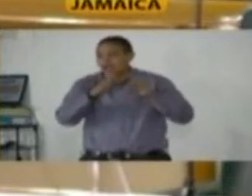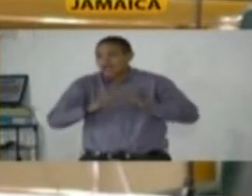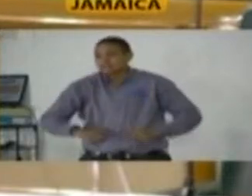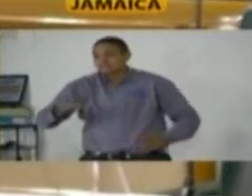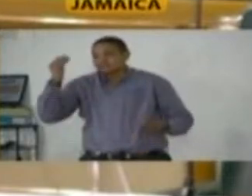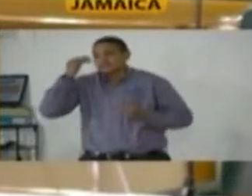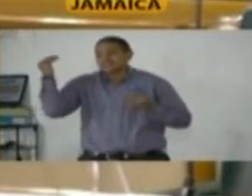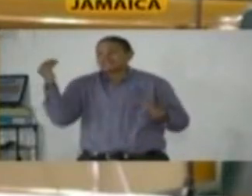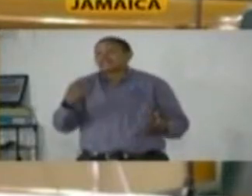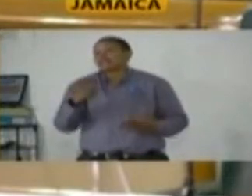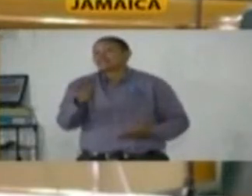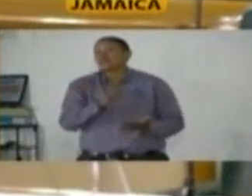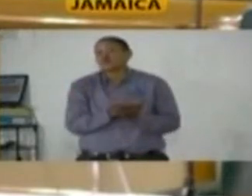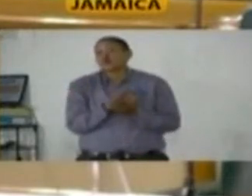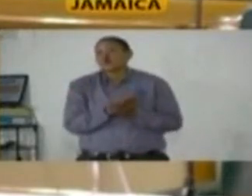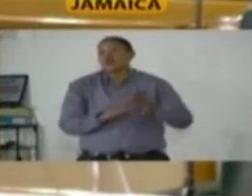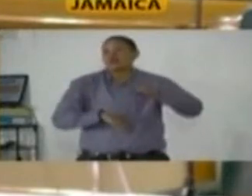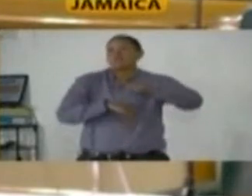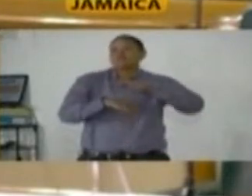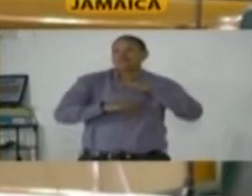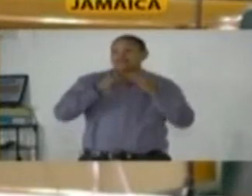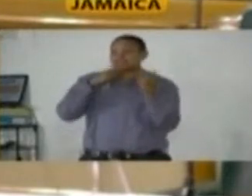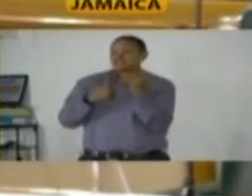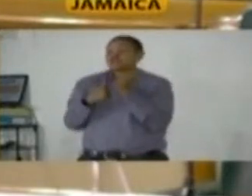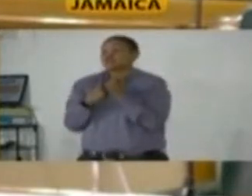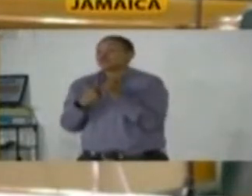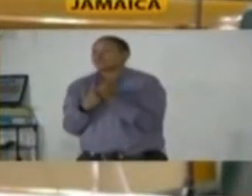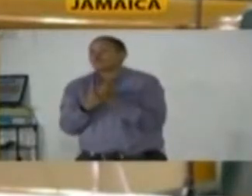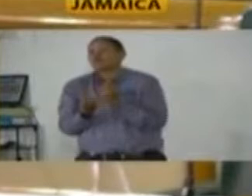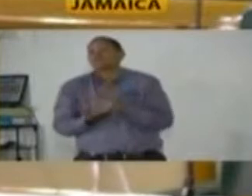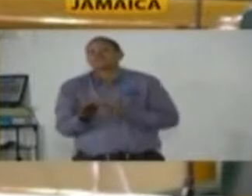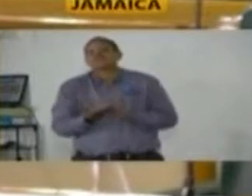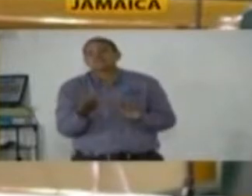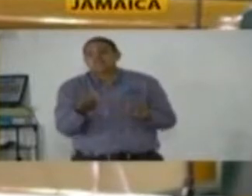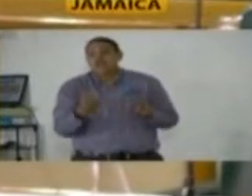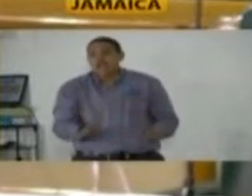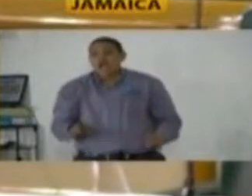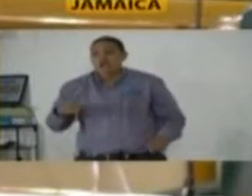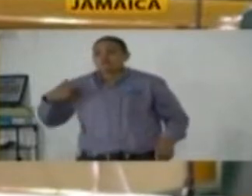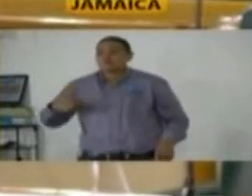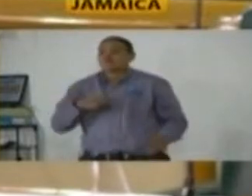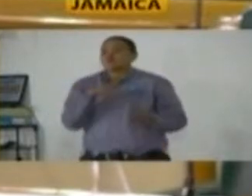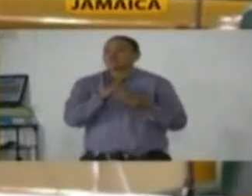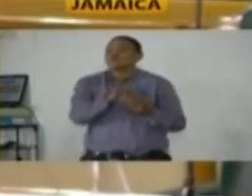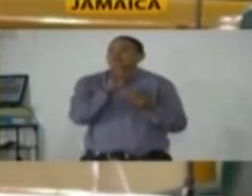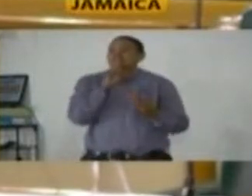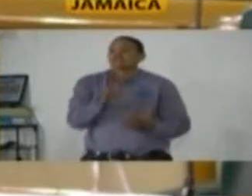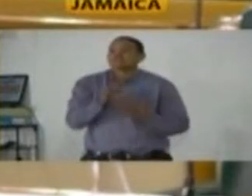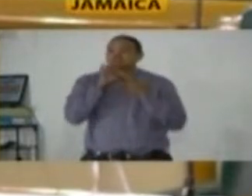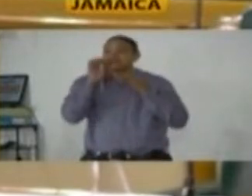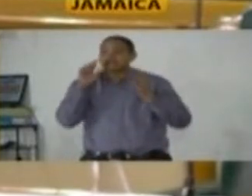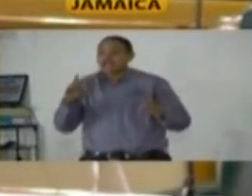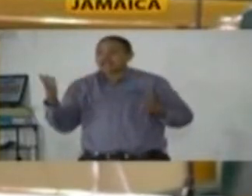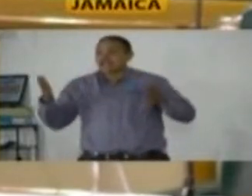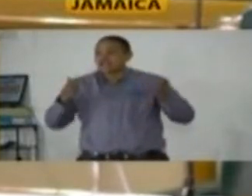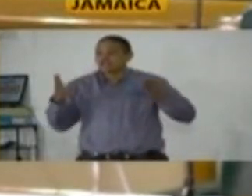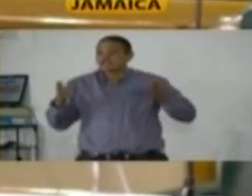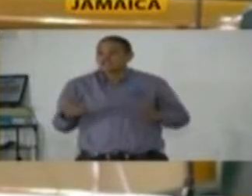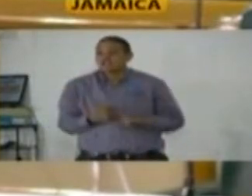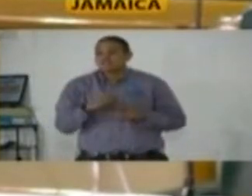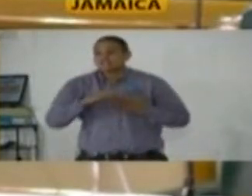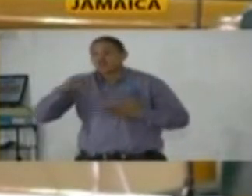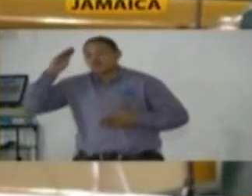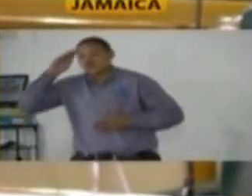is school-based and is supported by our curriculum specialists. We're using special education services, learning platforms,